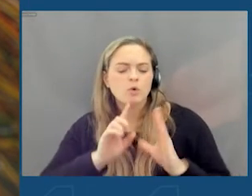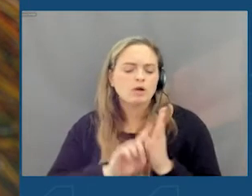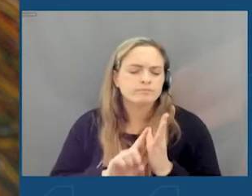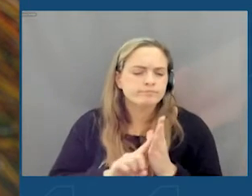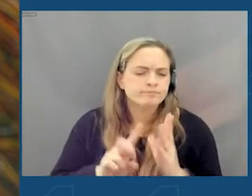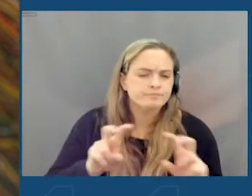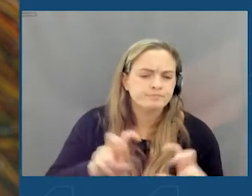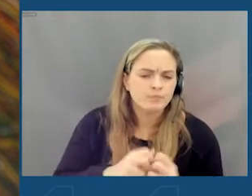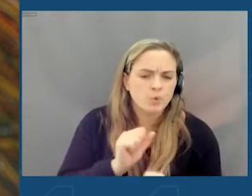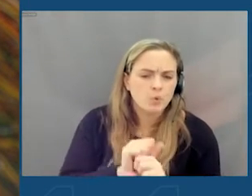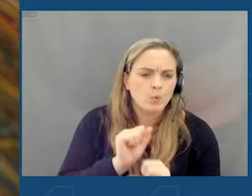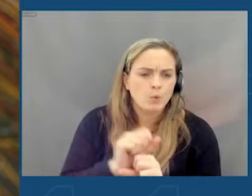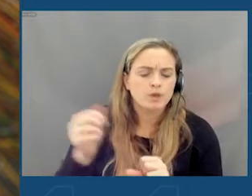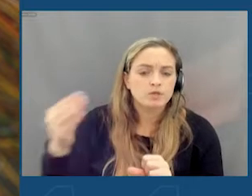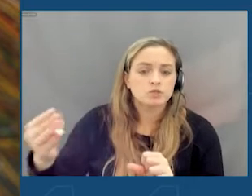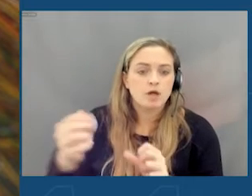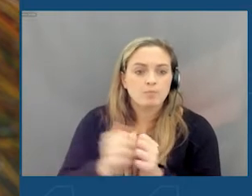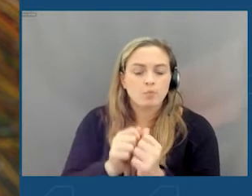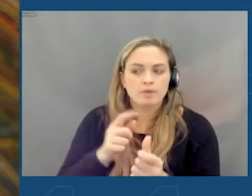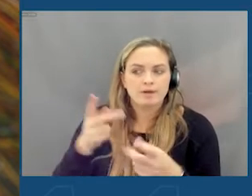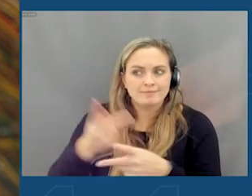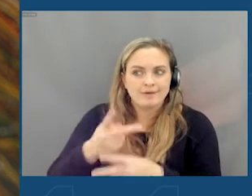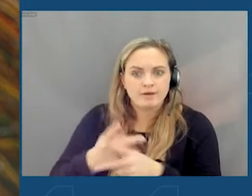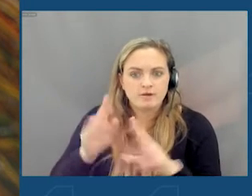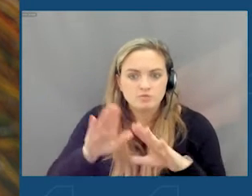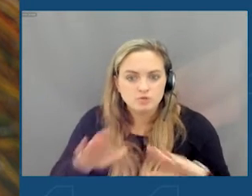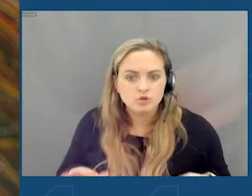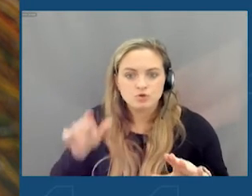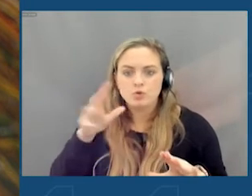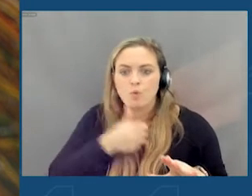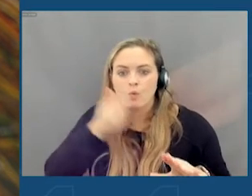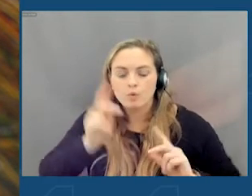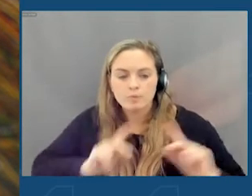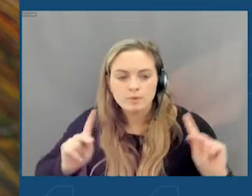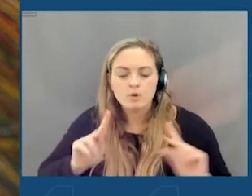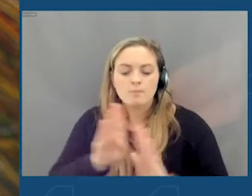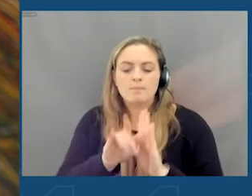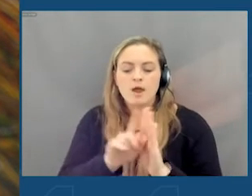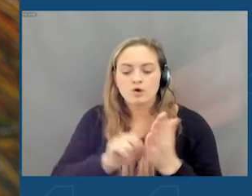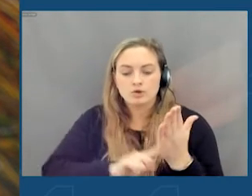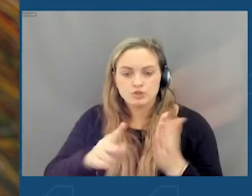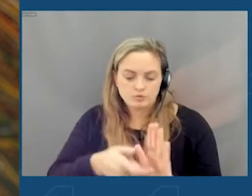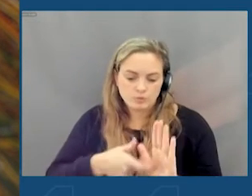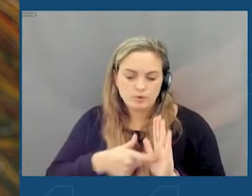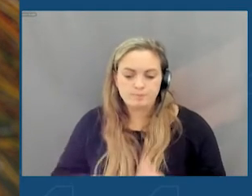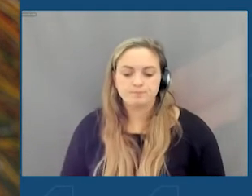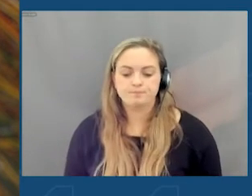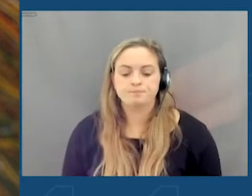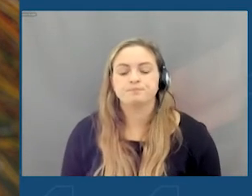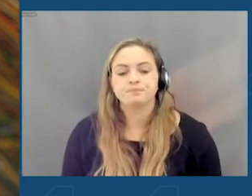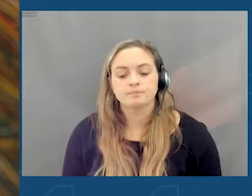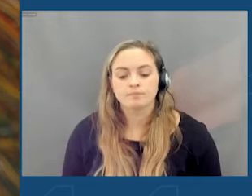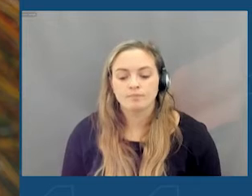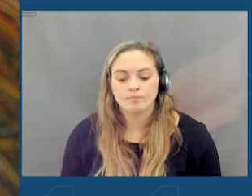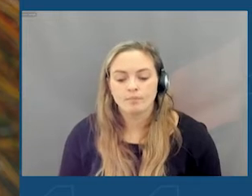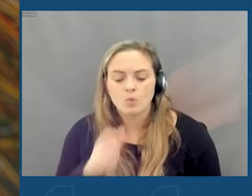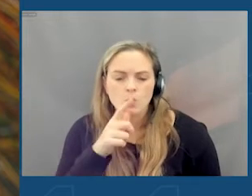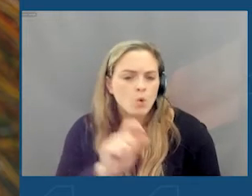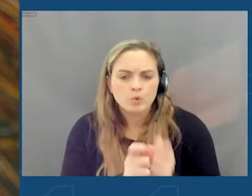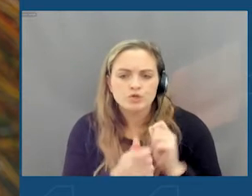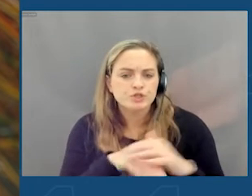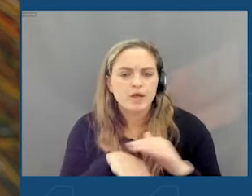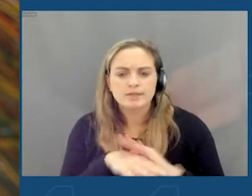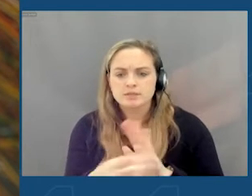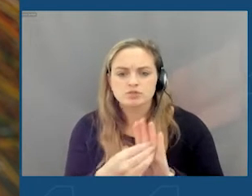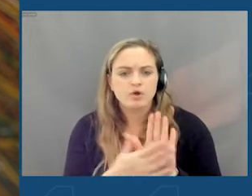work in jobs where they're dealing with children or elderly, places where a background check is required. So this will not change access to